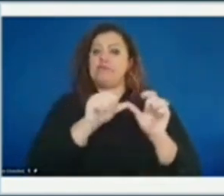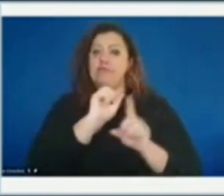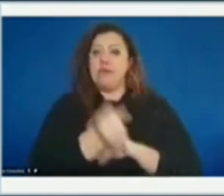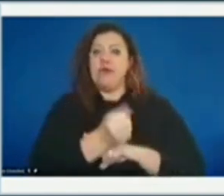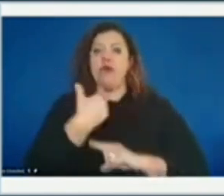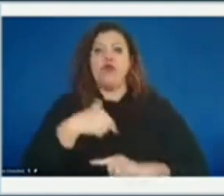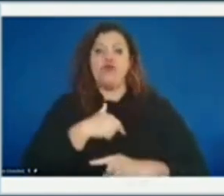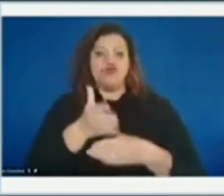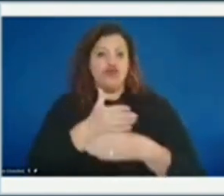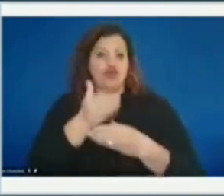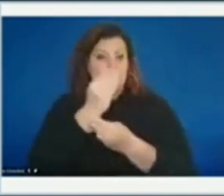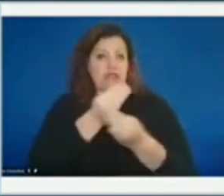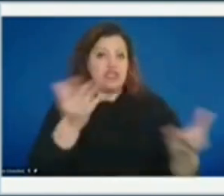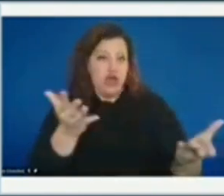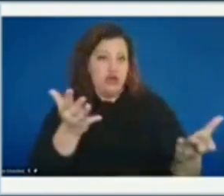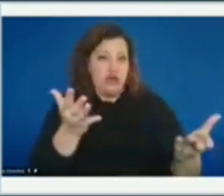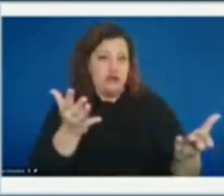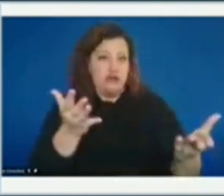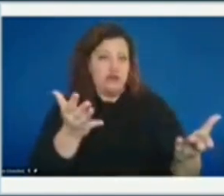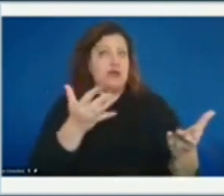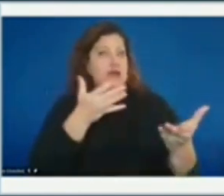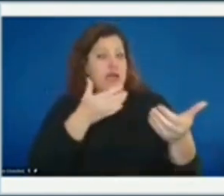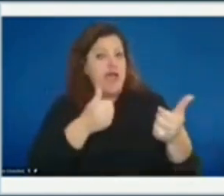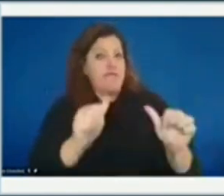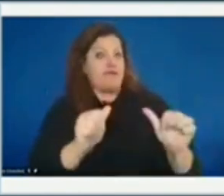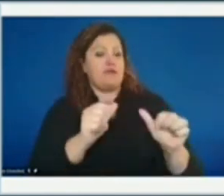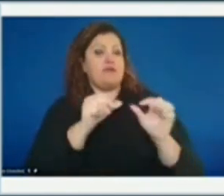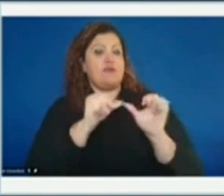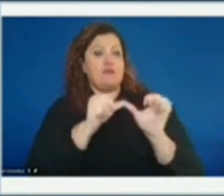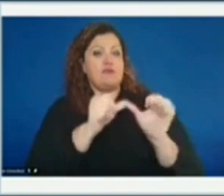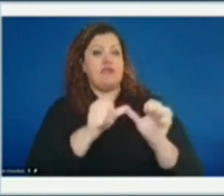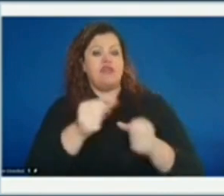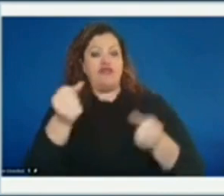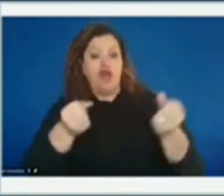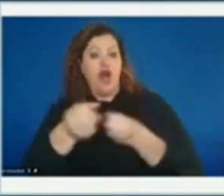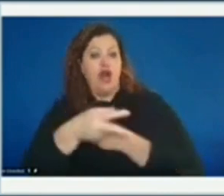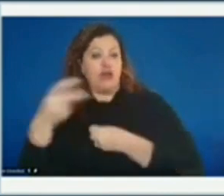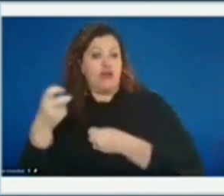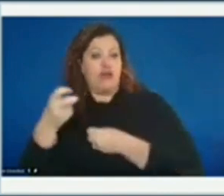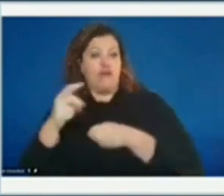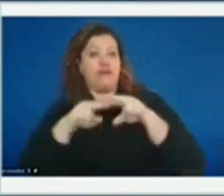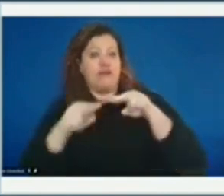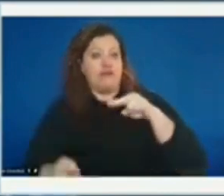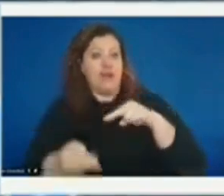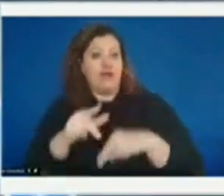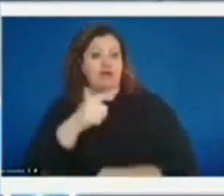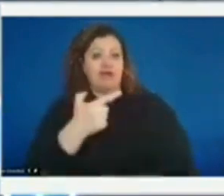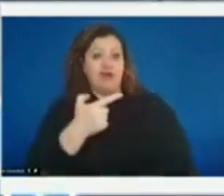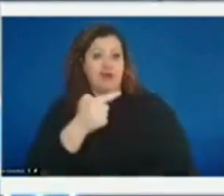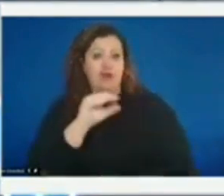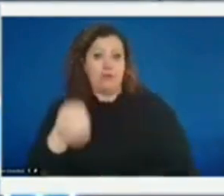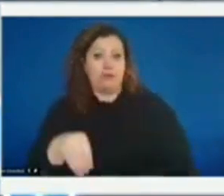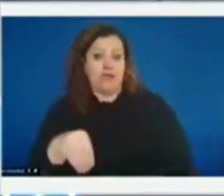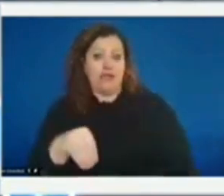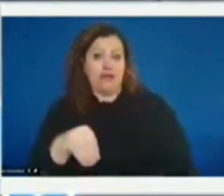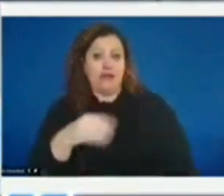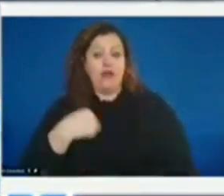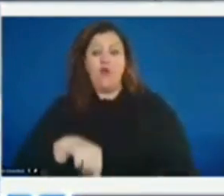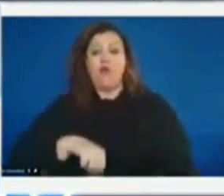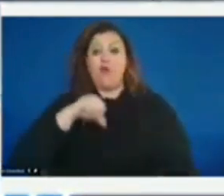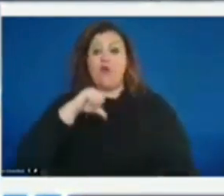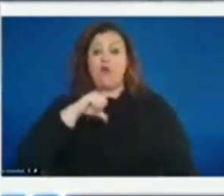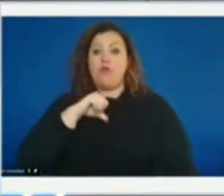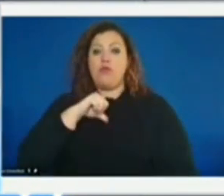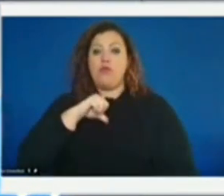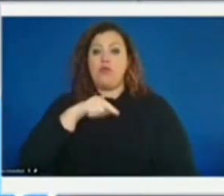sharing, and efforts continue as auto thefts are down 21%. We are proud of